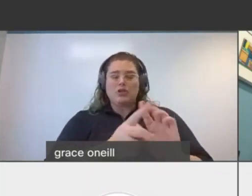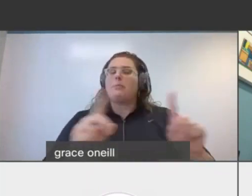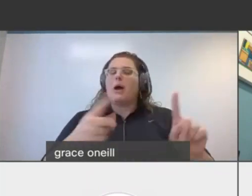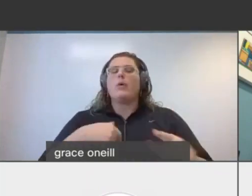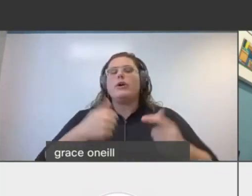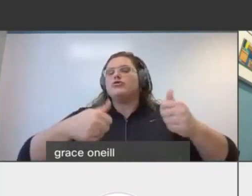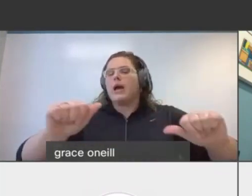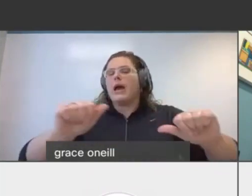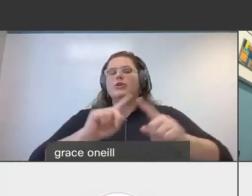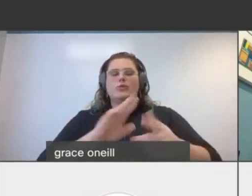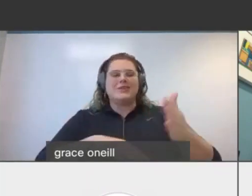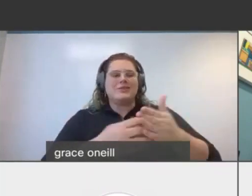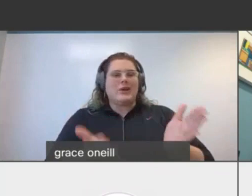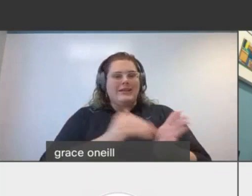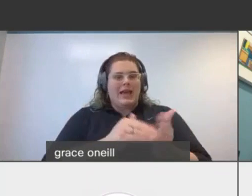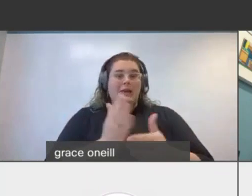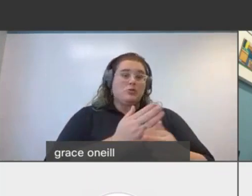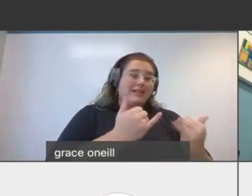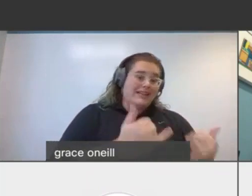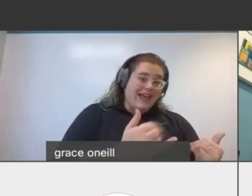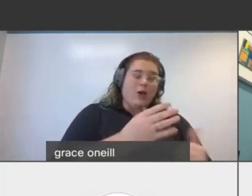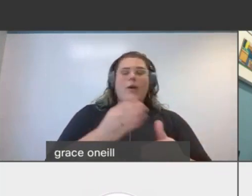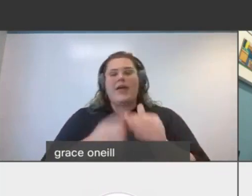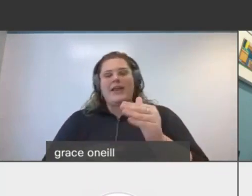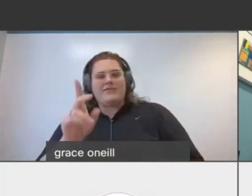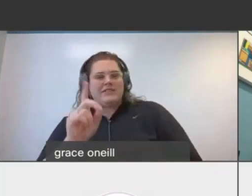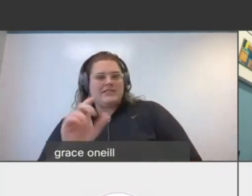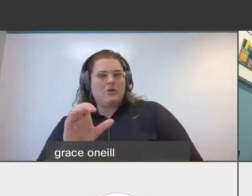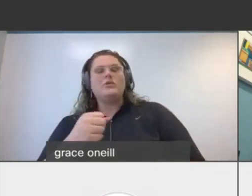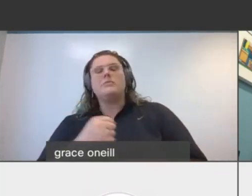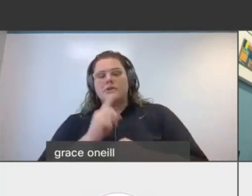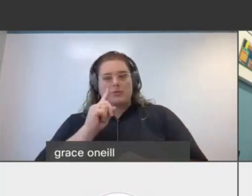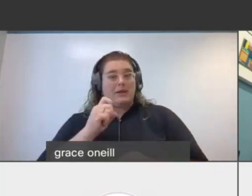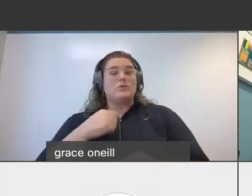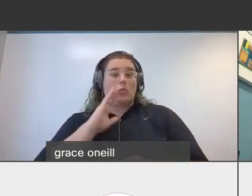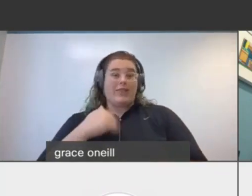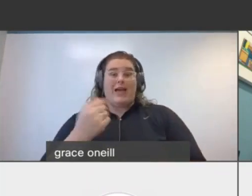between now and the end of this month so that, again, we're going live on January 1st.